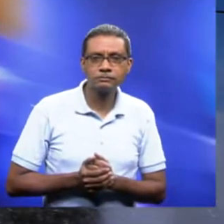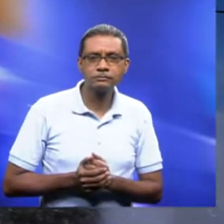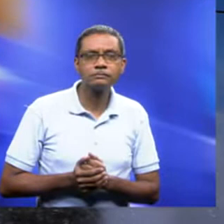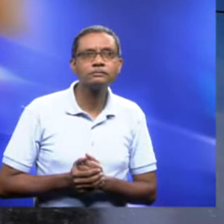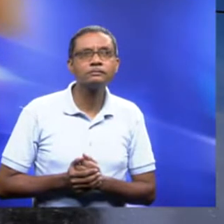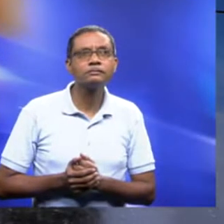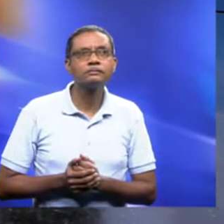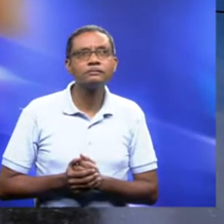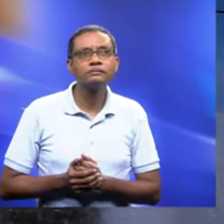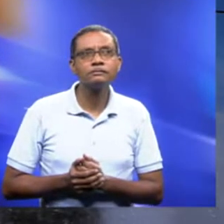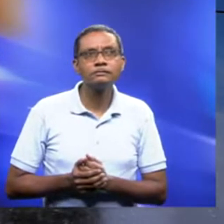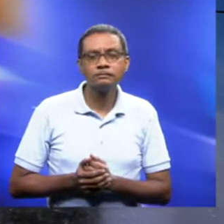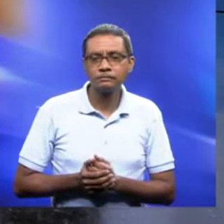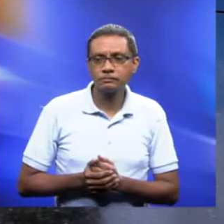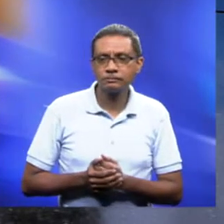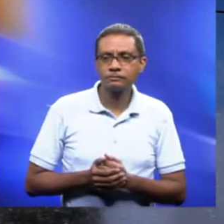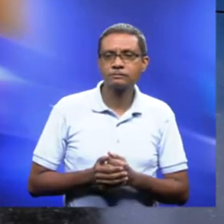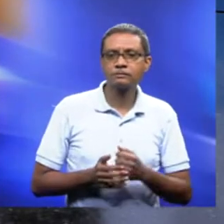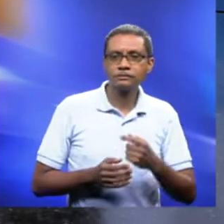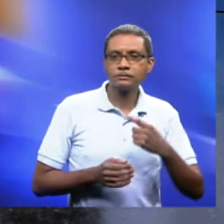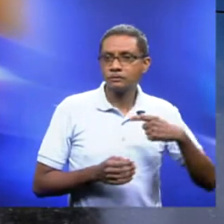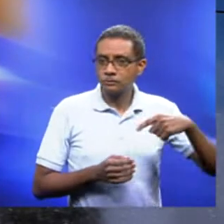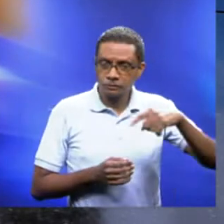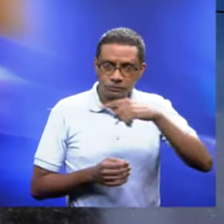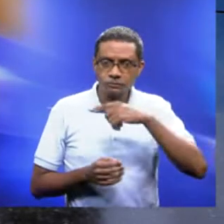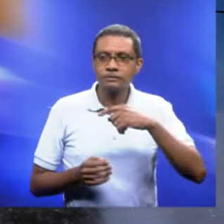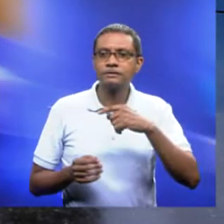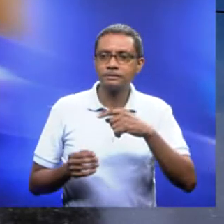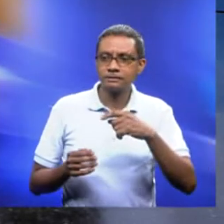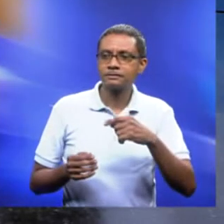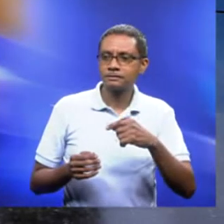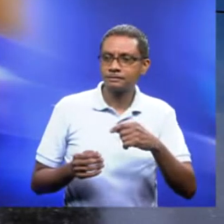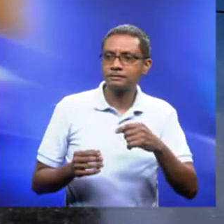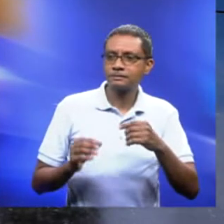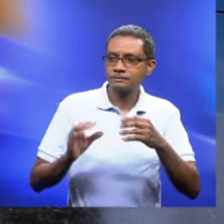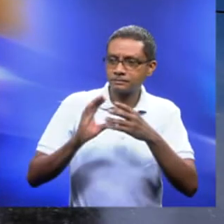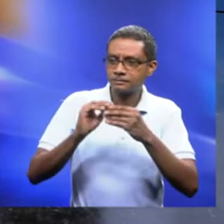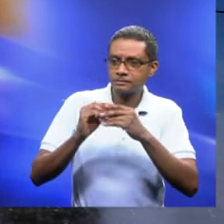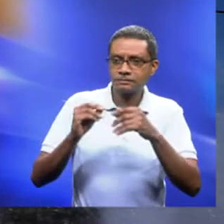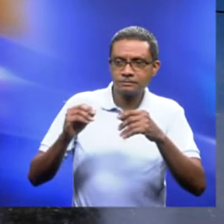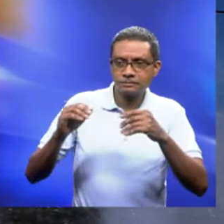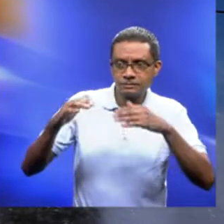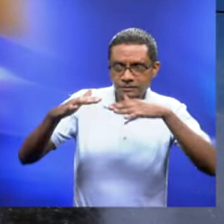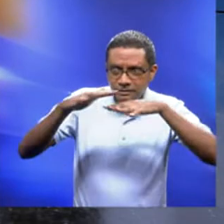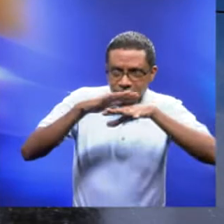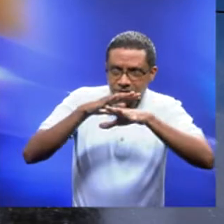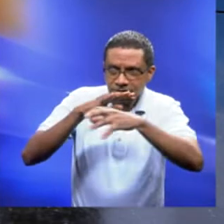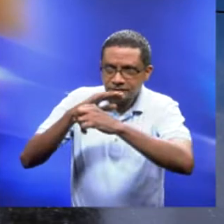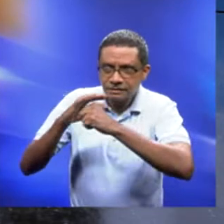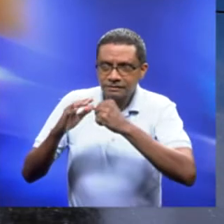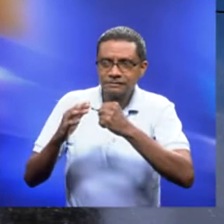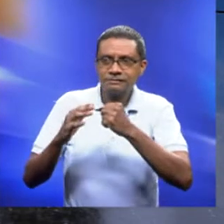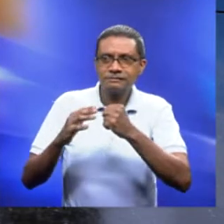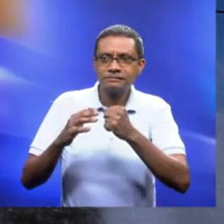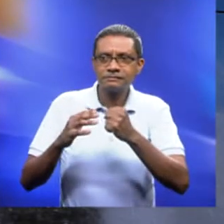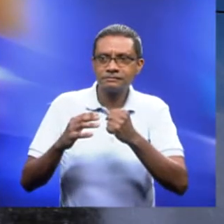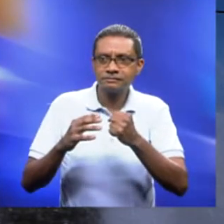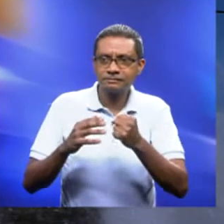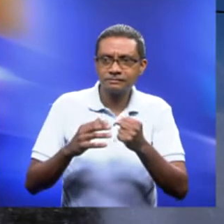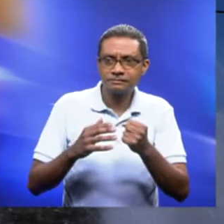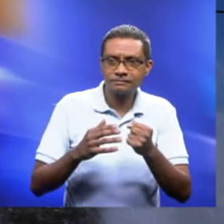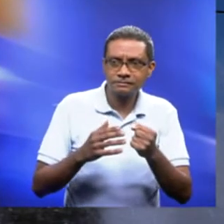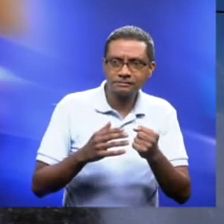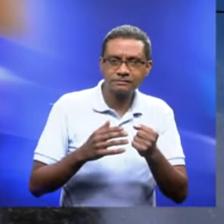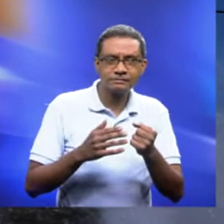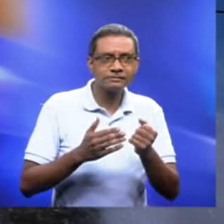which you did not search for, it's now trying to grab your attention. Yes. Is that classified as a